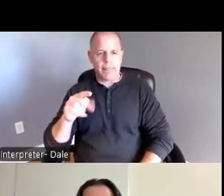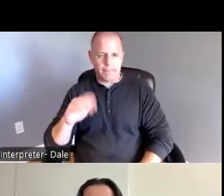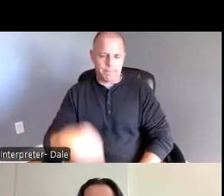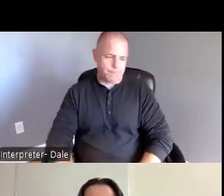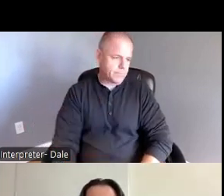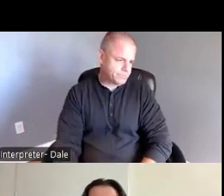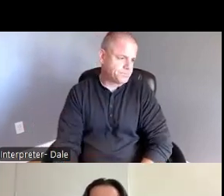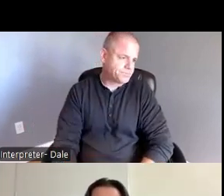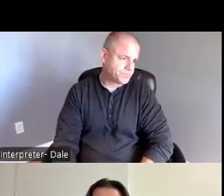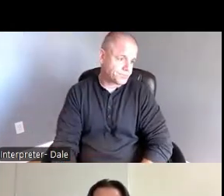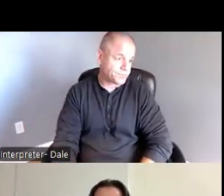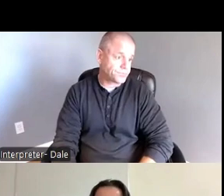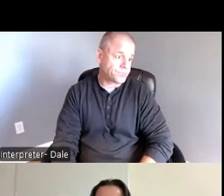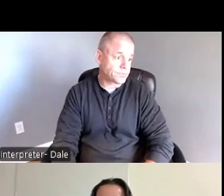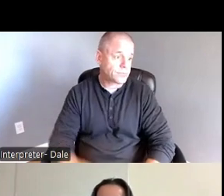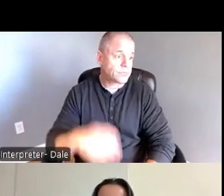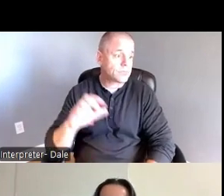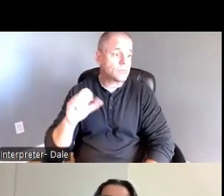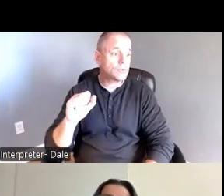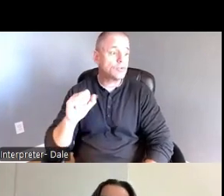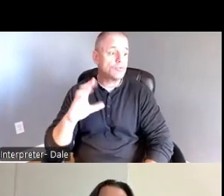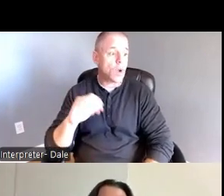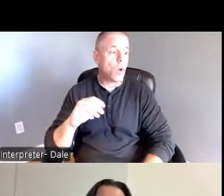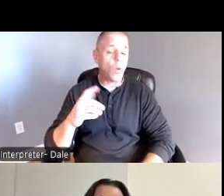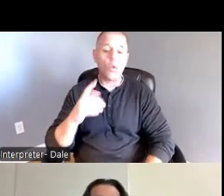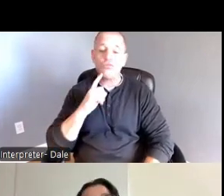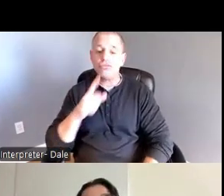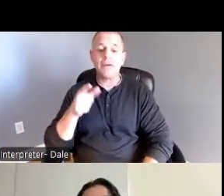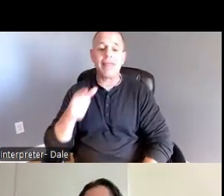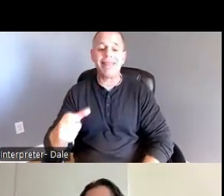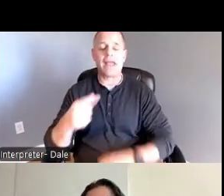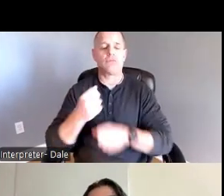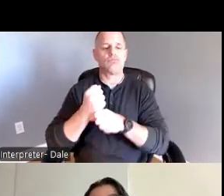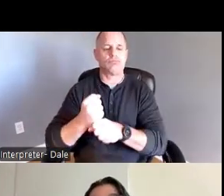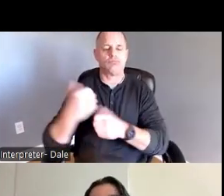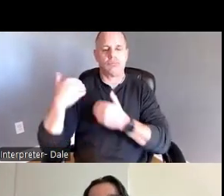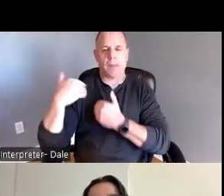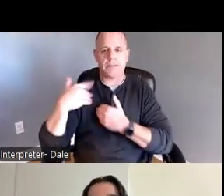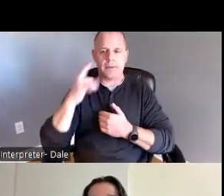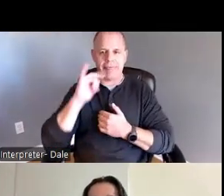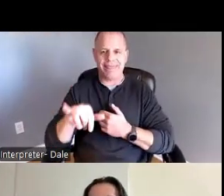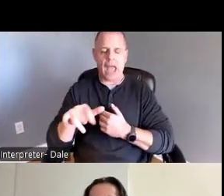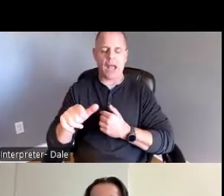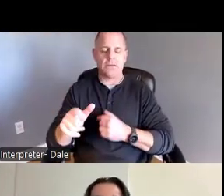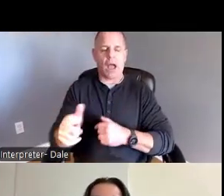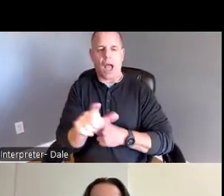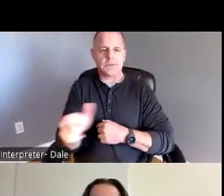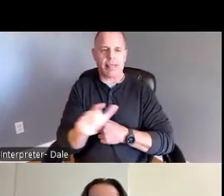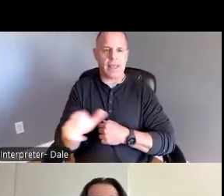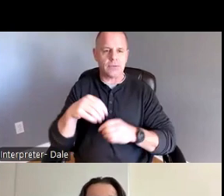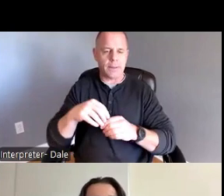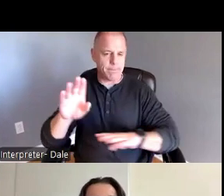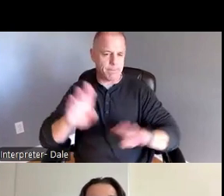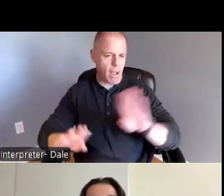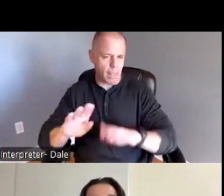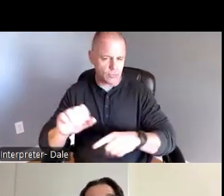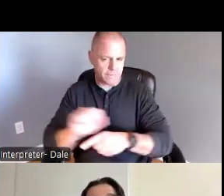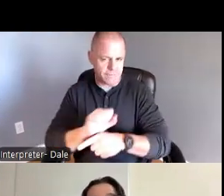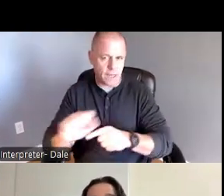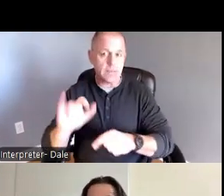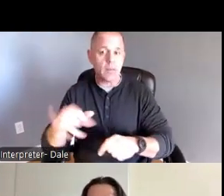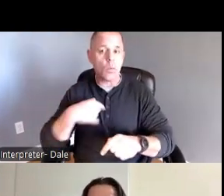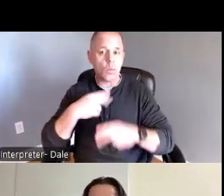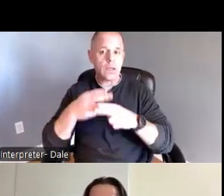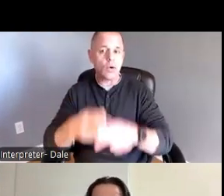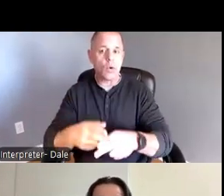So the structure responsible for generating these oscillations in our biological functions are what we call